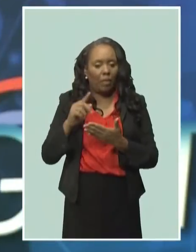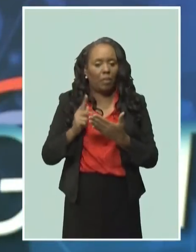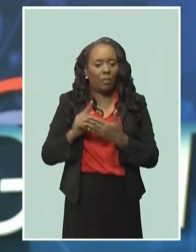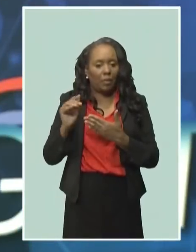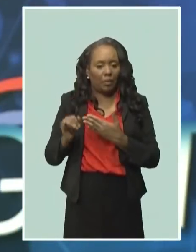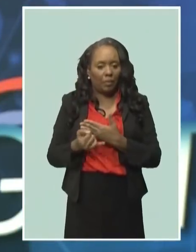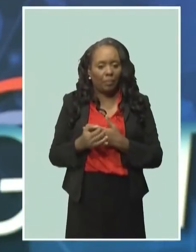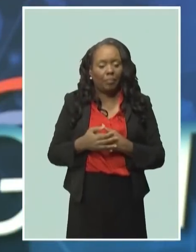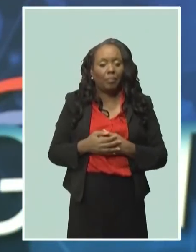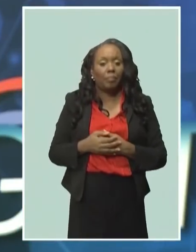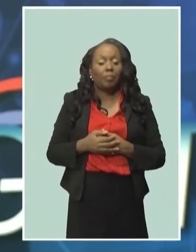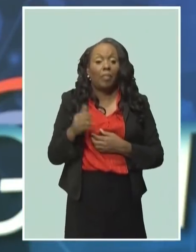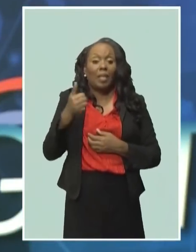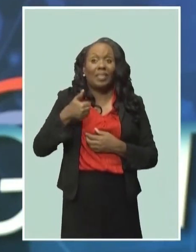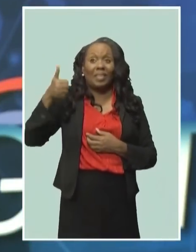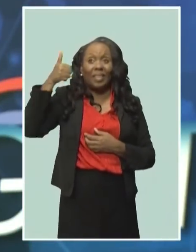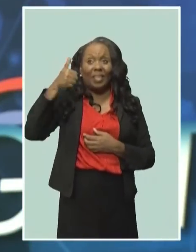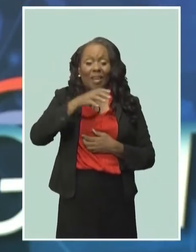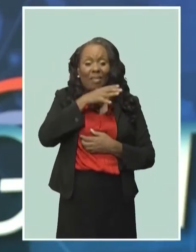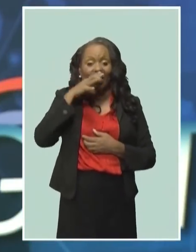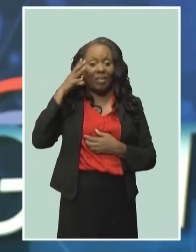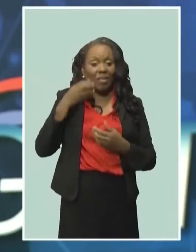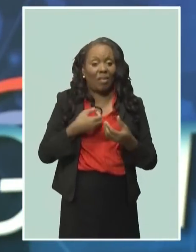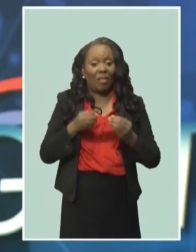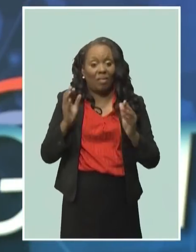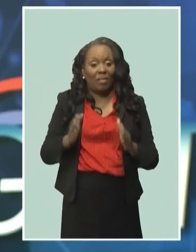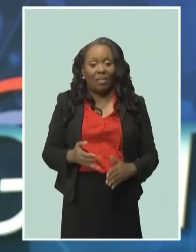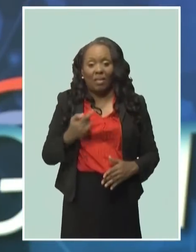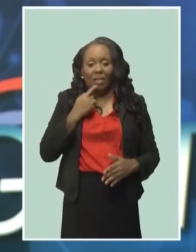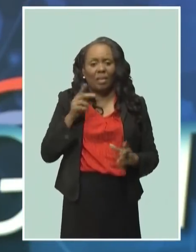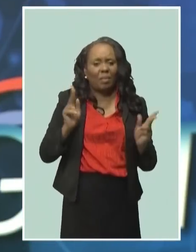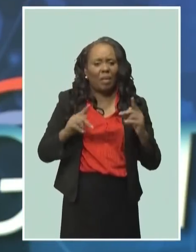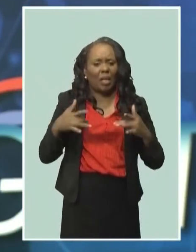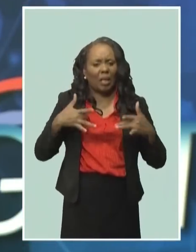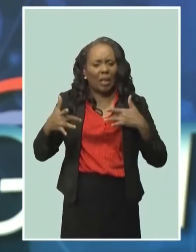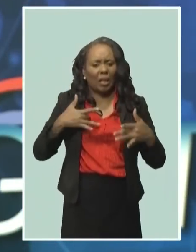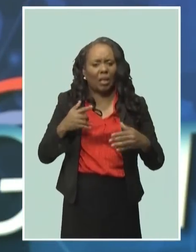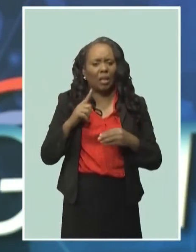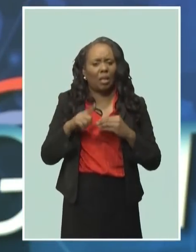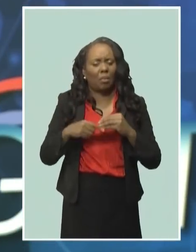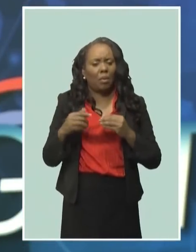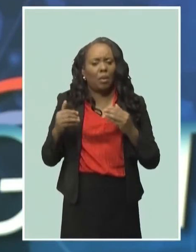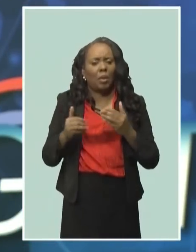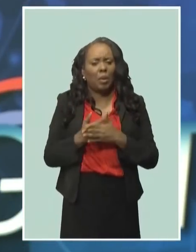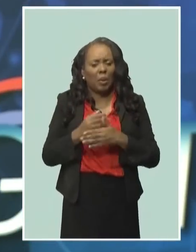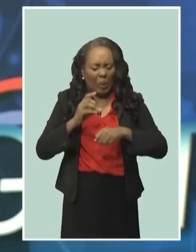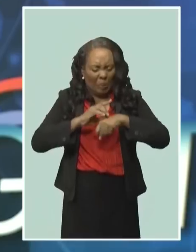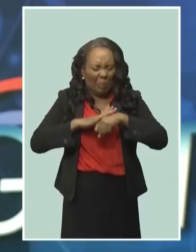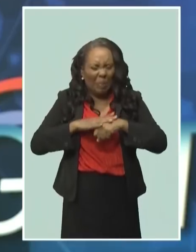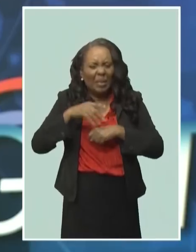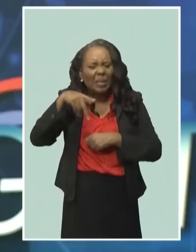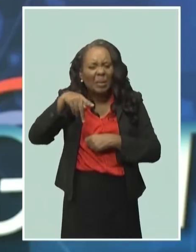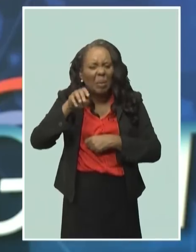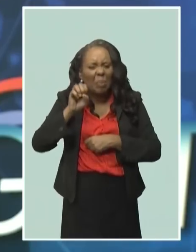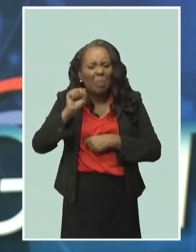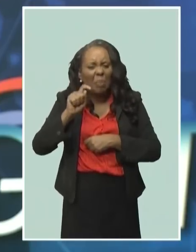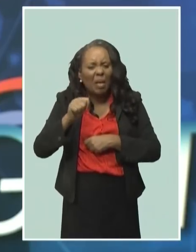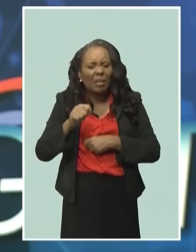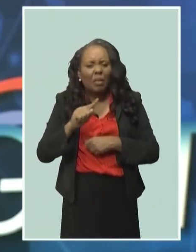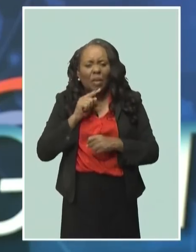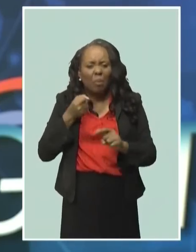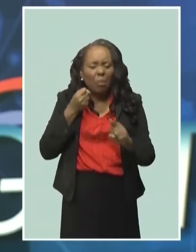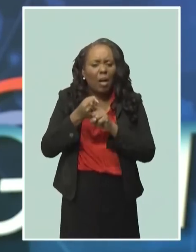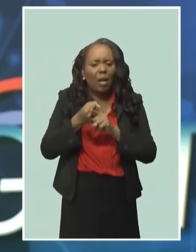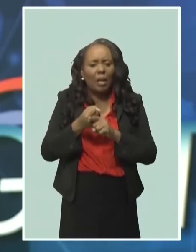Senior Agricultural Officer Brett Taylor says officials are concerned about a new pest impacting the island's sea island cotton. He says